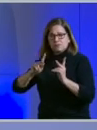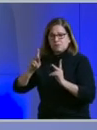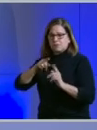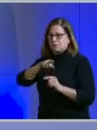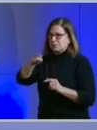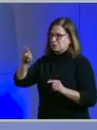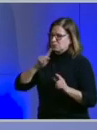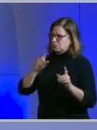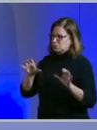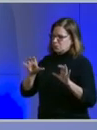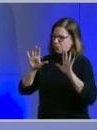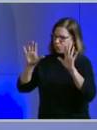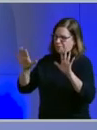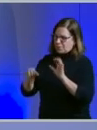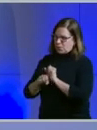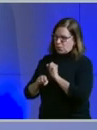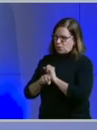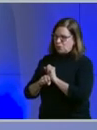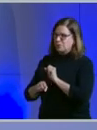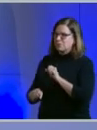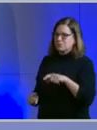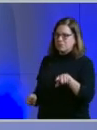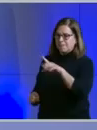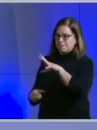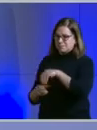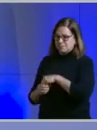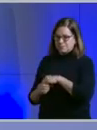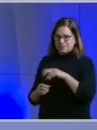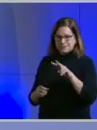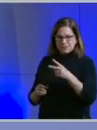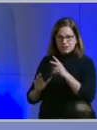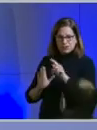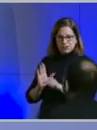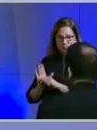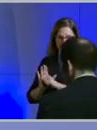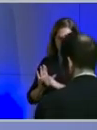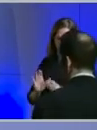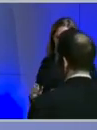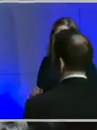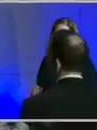Would members of the second term working group please stand?